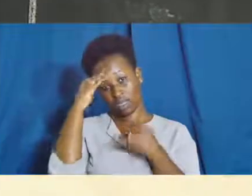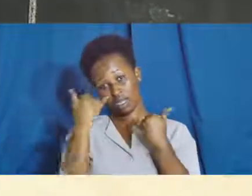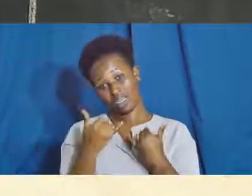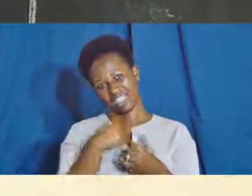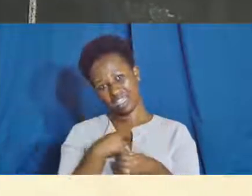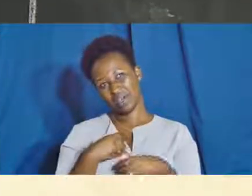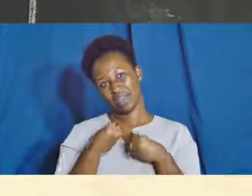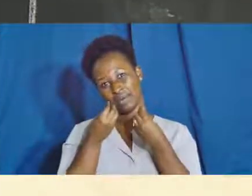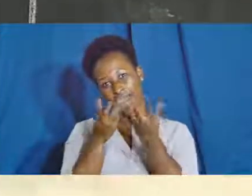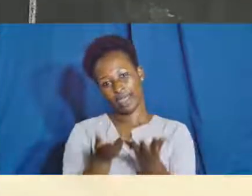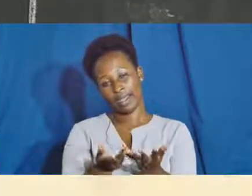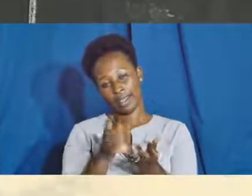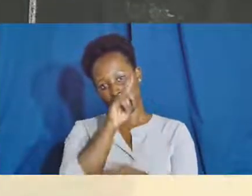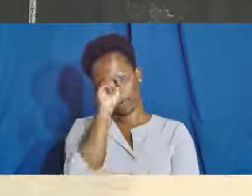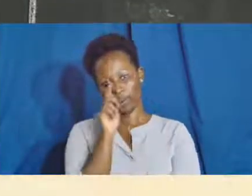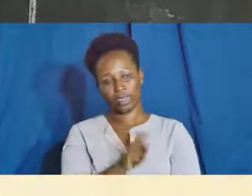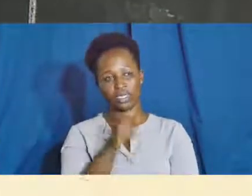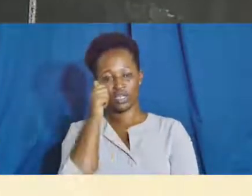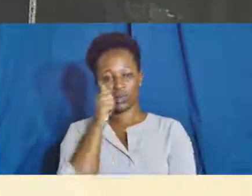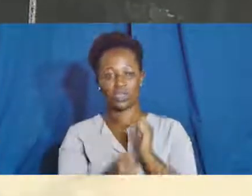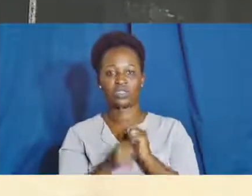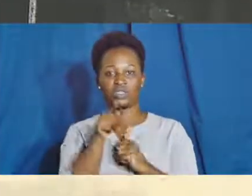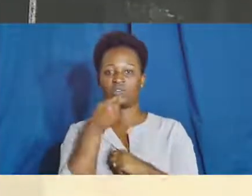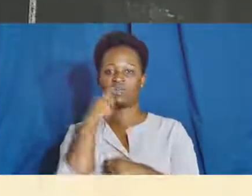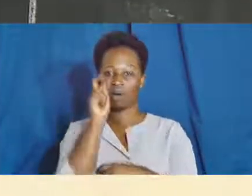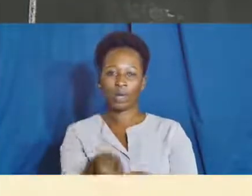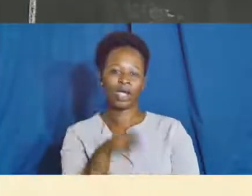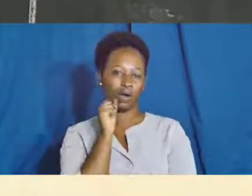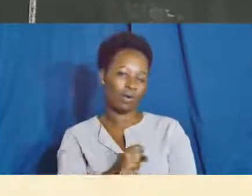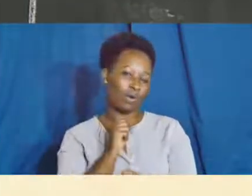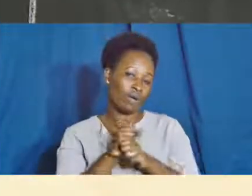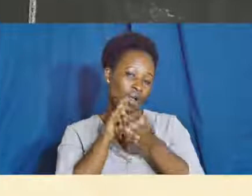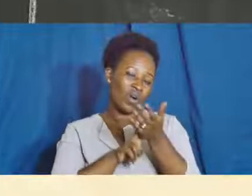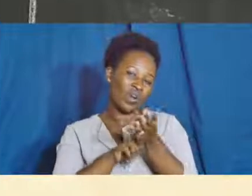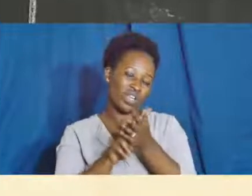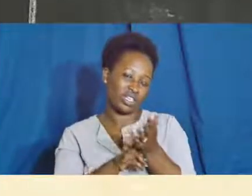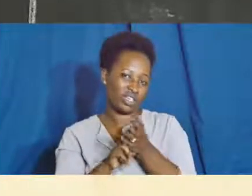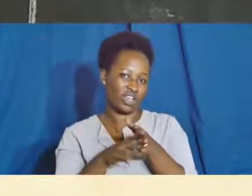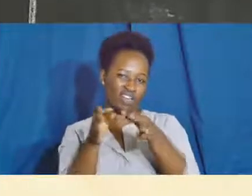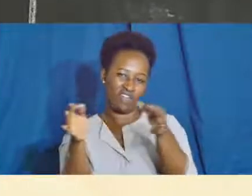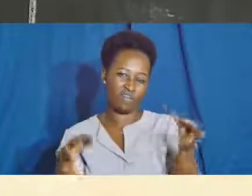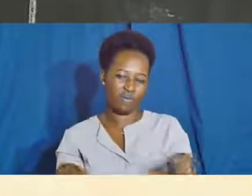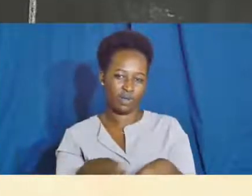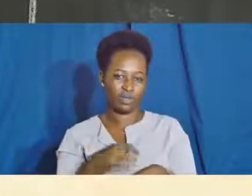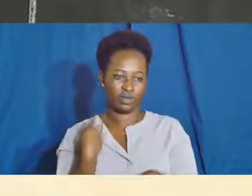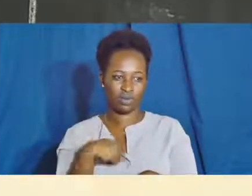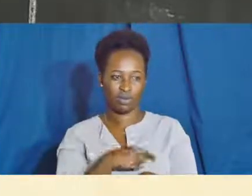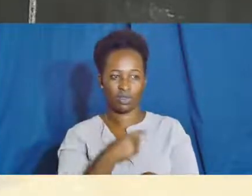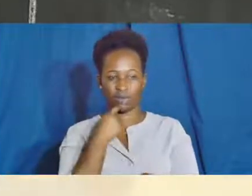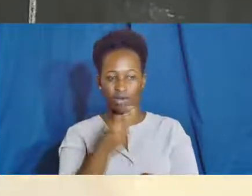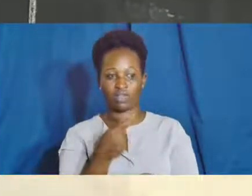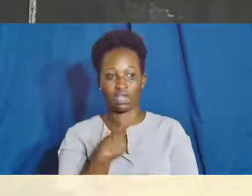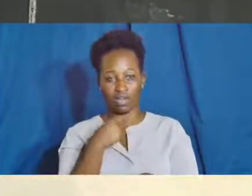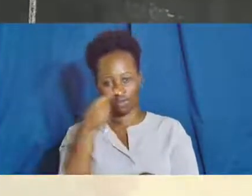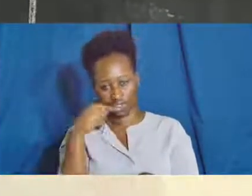you a question which we are supposed to work out using the formulas that we talked about. And I've